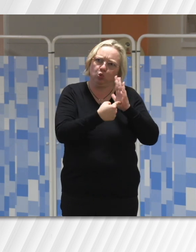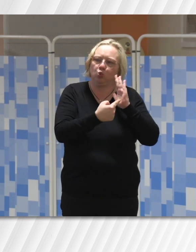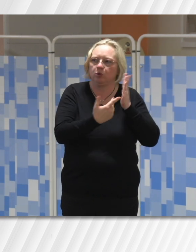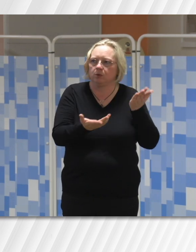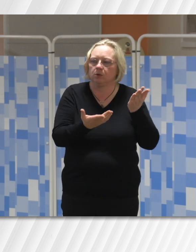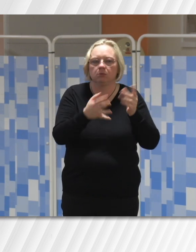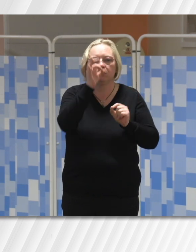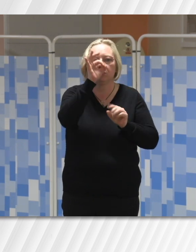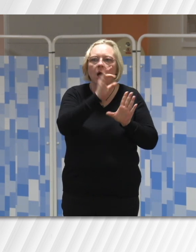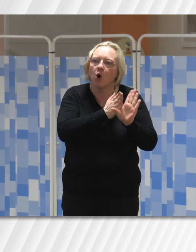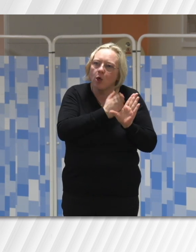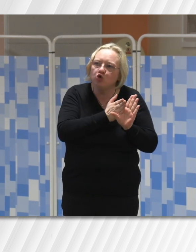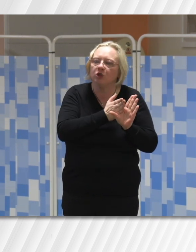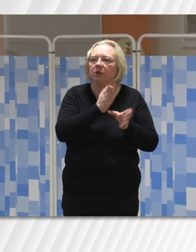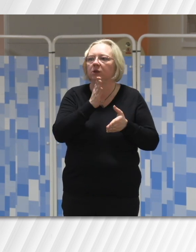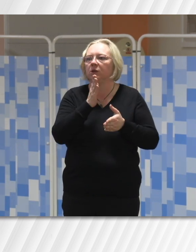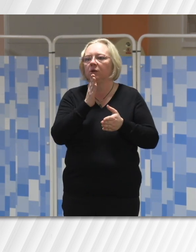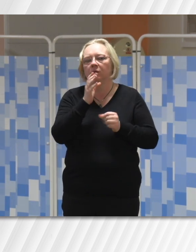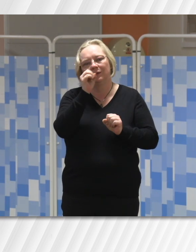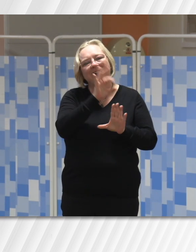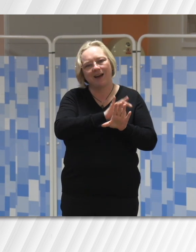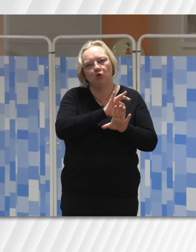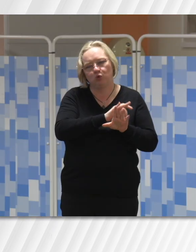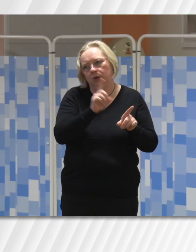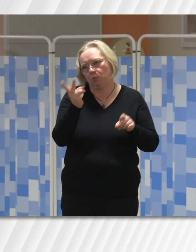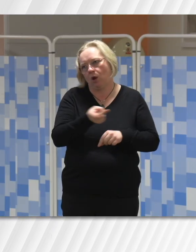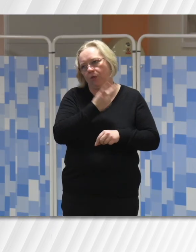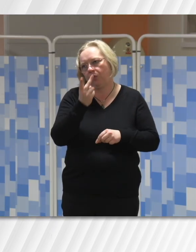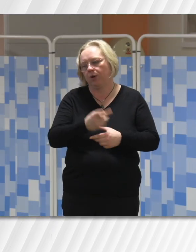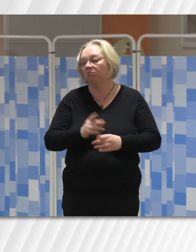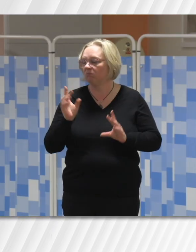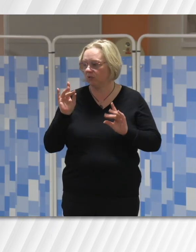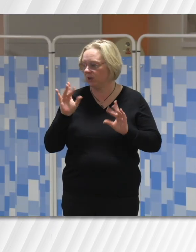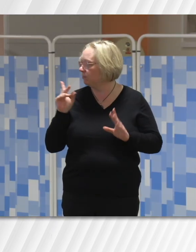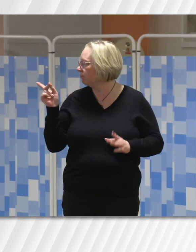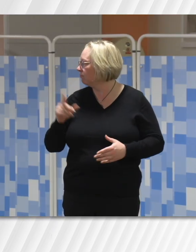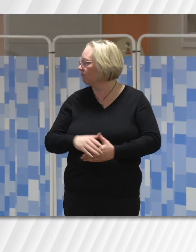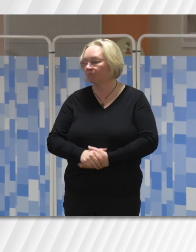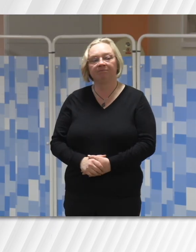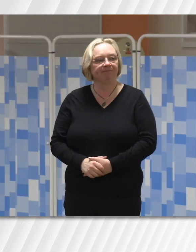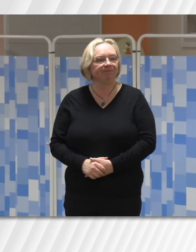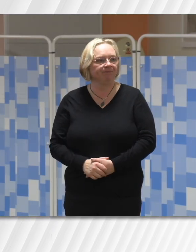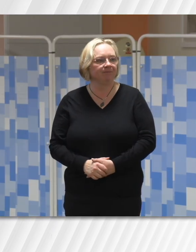and psychology if needed, and psychiatry. Want to add anything? No, I think you've gone.